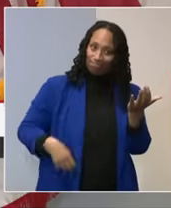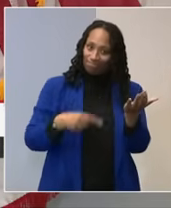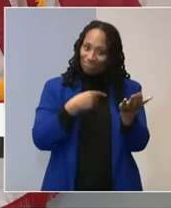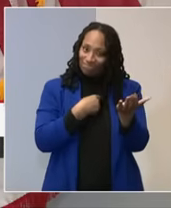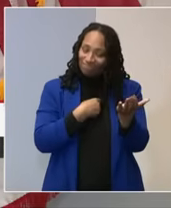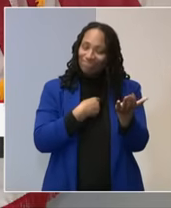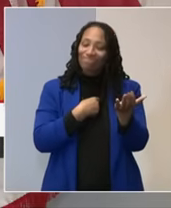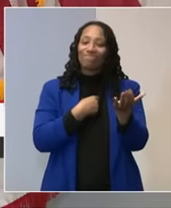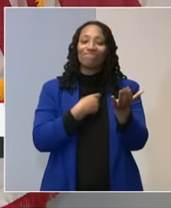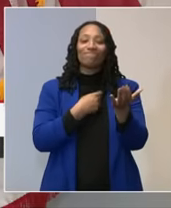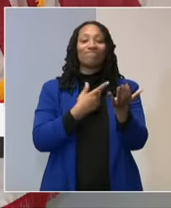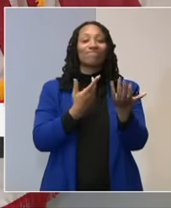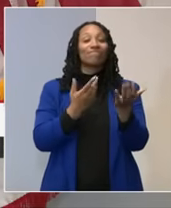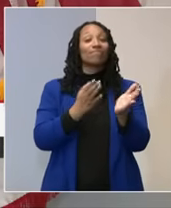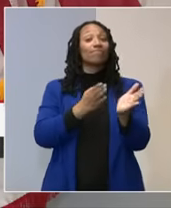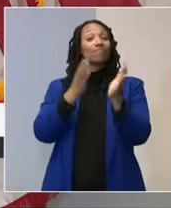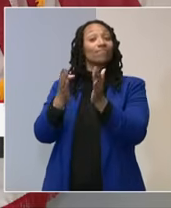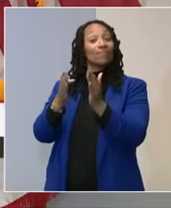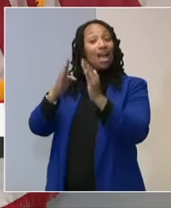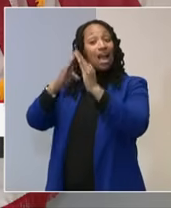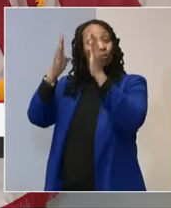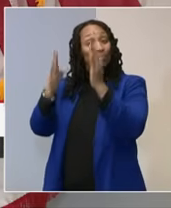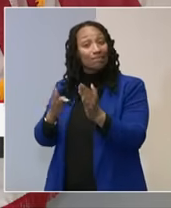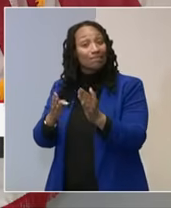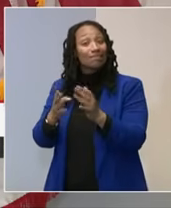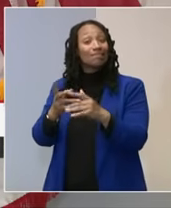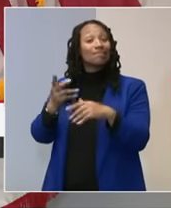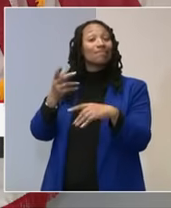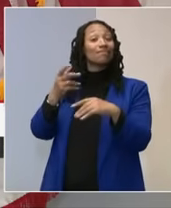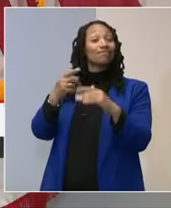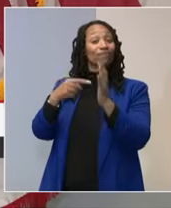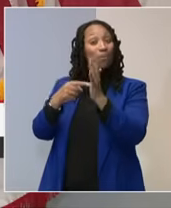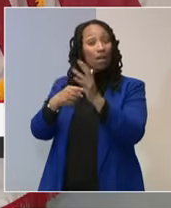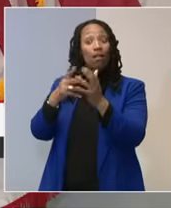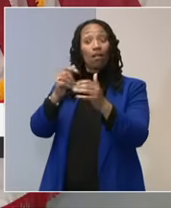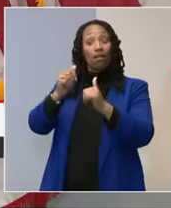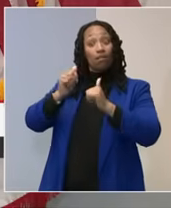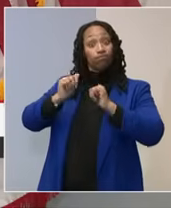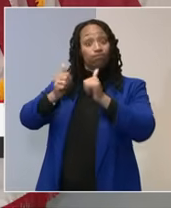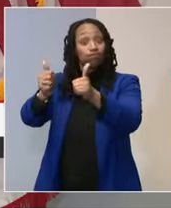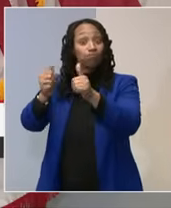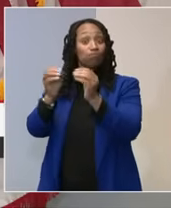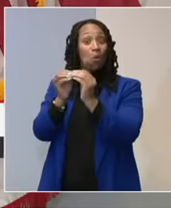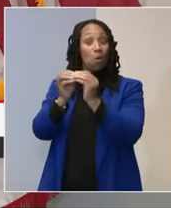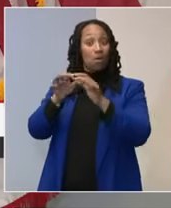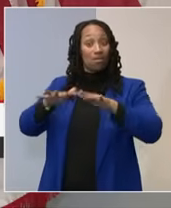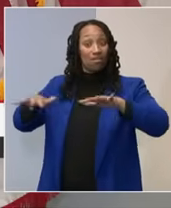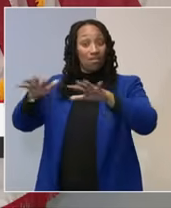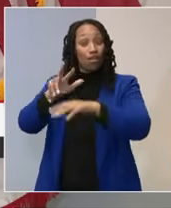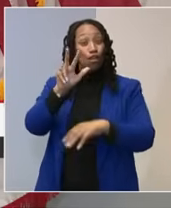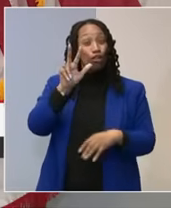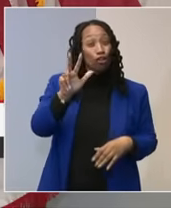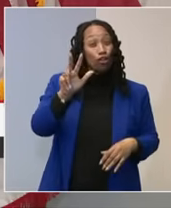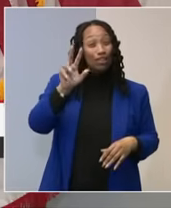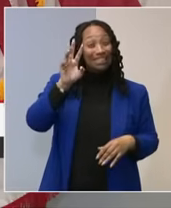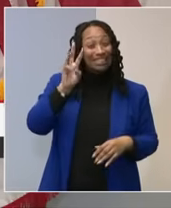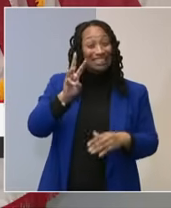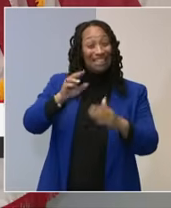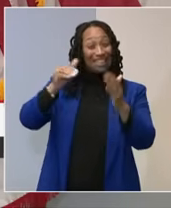because I really do think they're unprecedented, building or helping to produce 36,000 units in less than 5